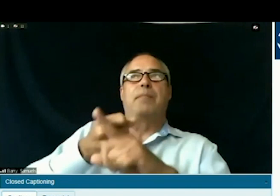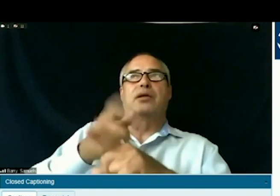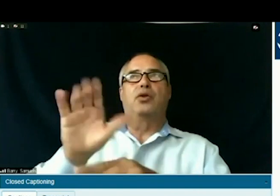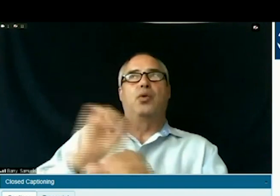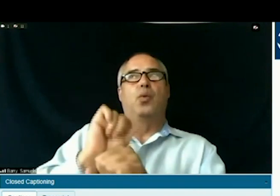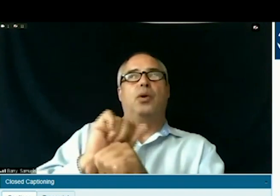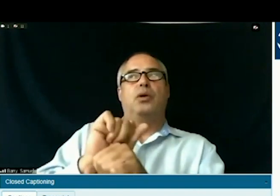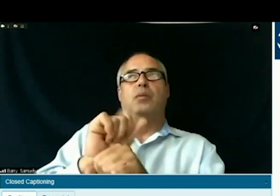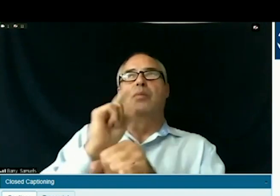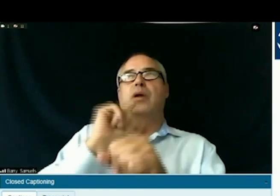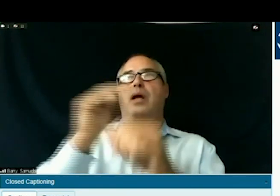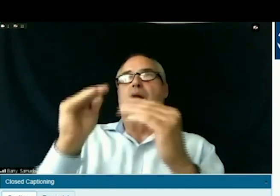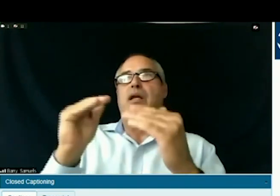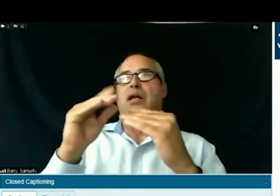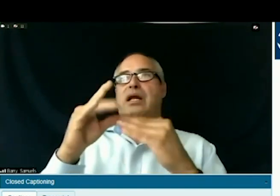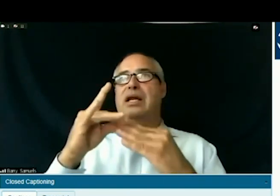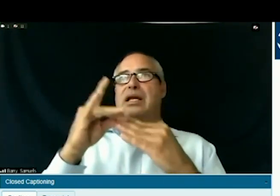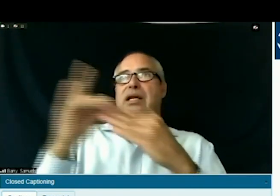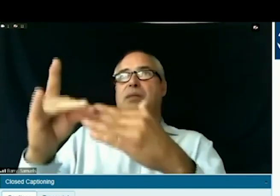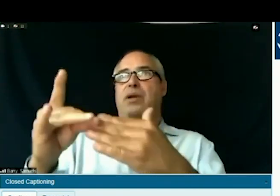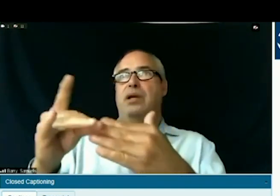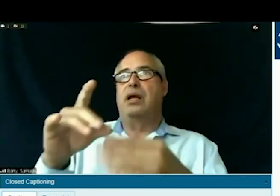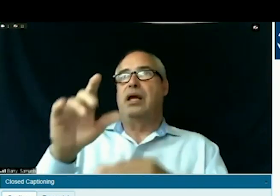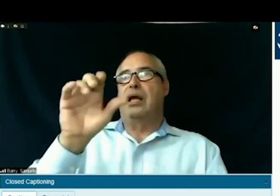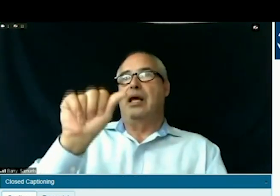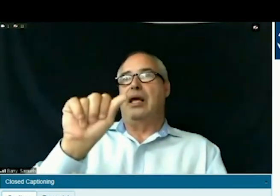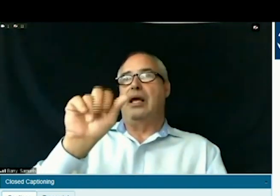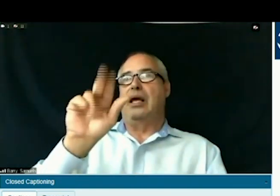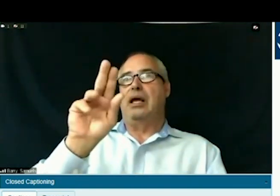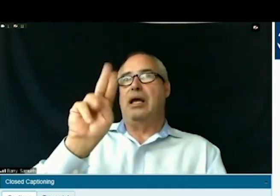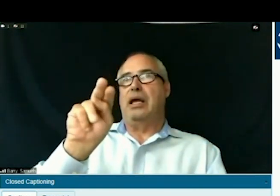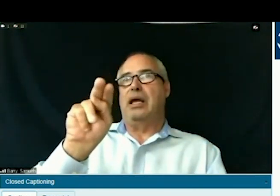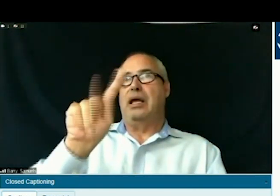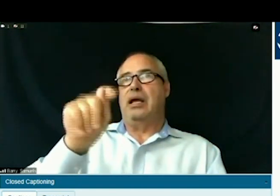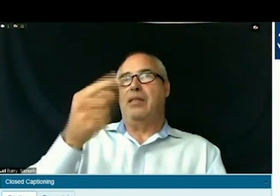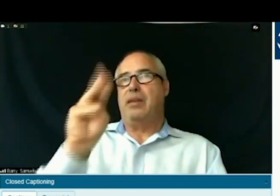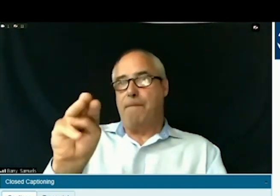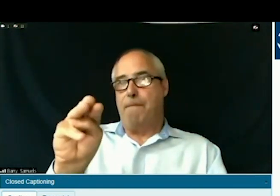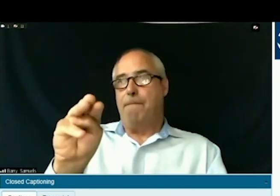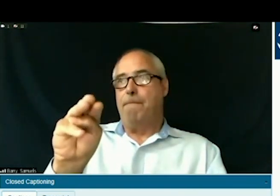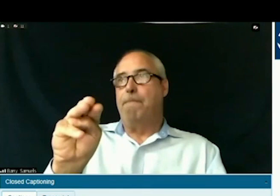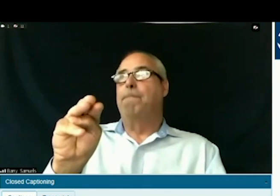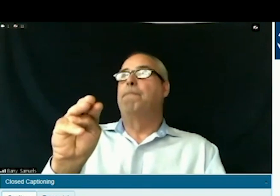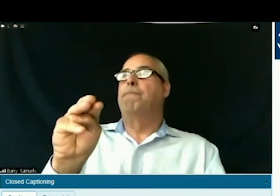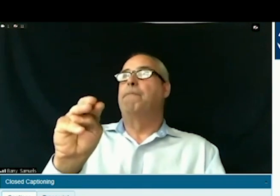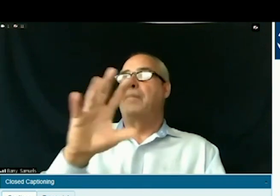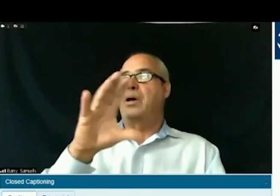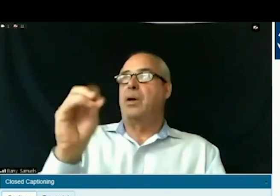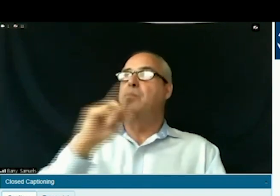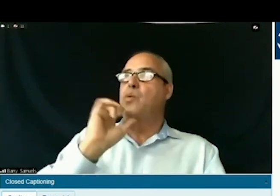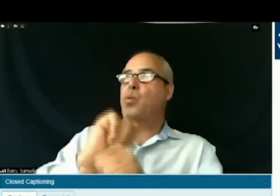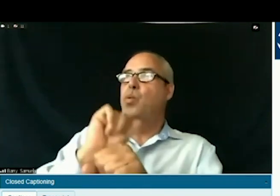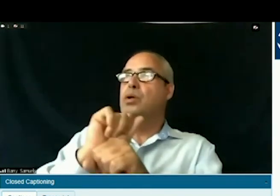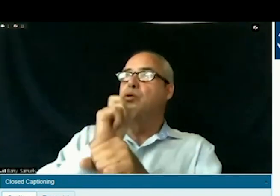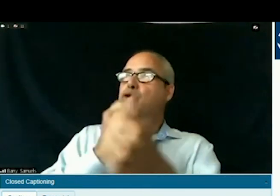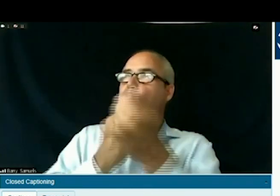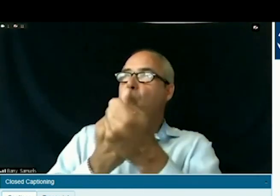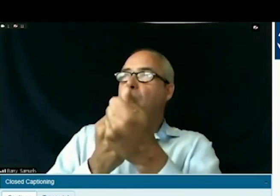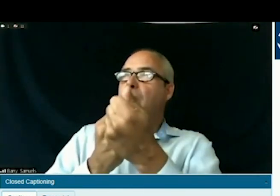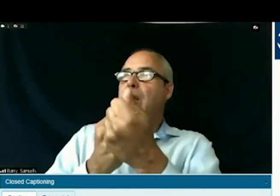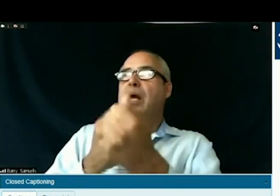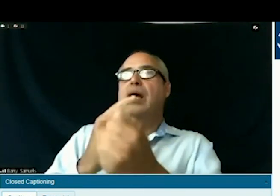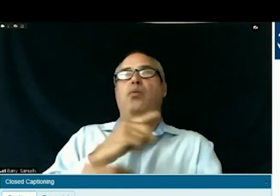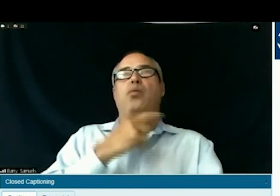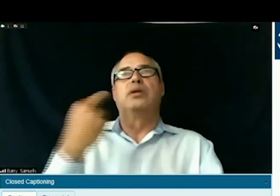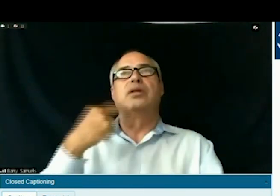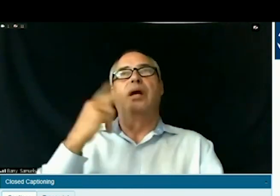Under the leadership of Gail Boudreau, Anthem has been investing in communities and working to support at-risk populations that have been most impacted